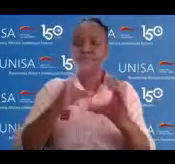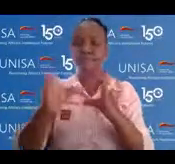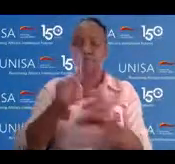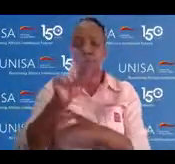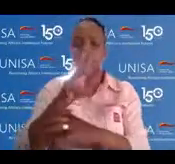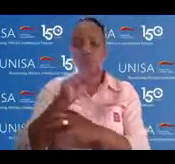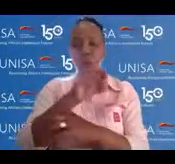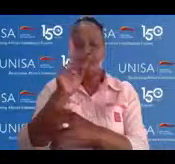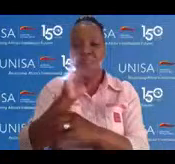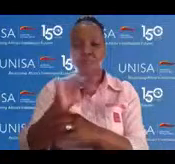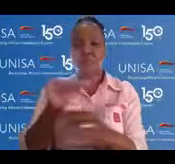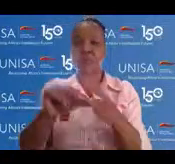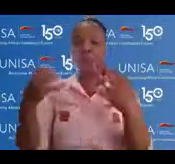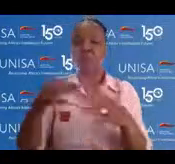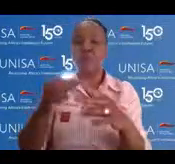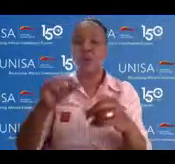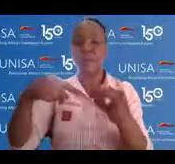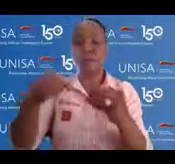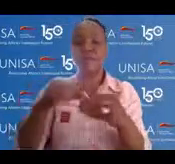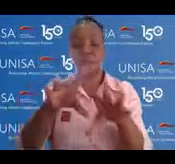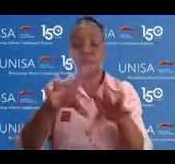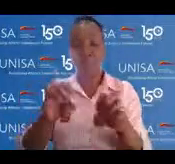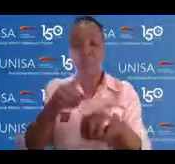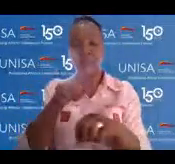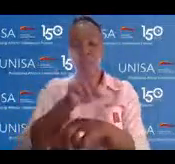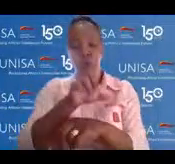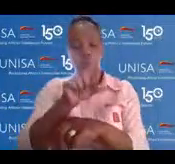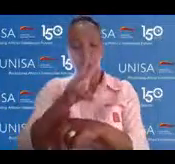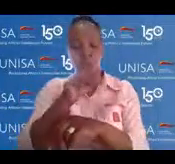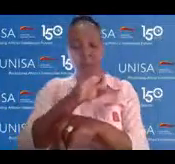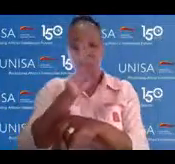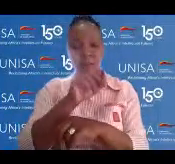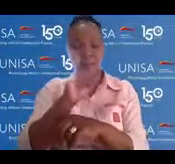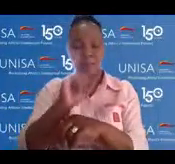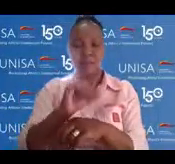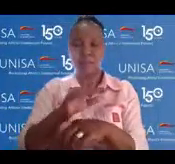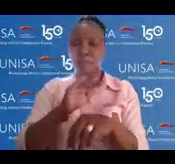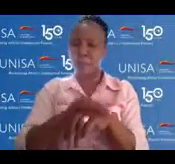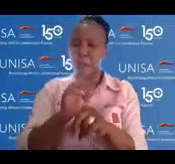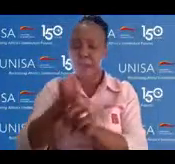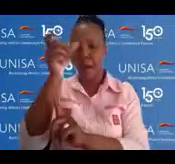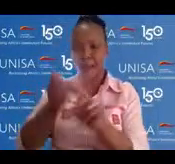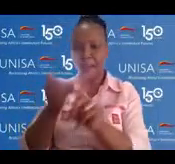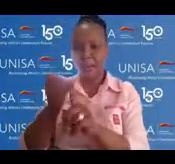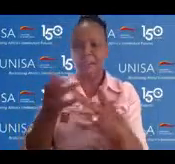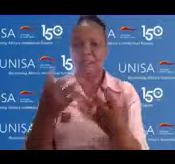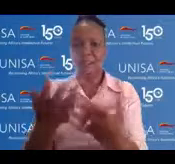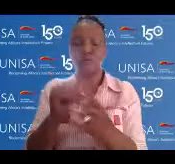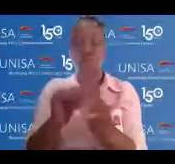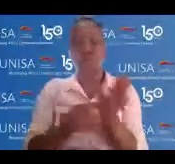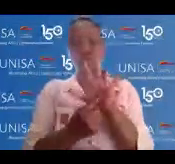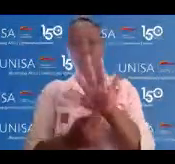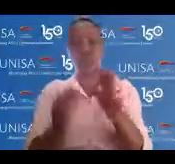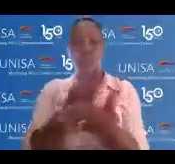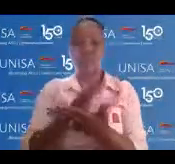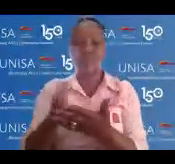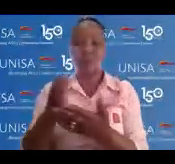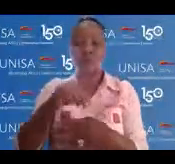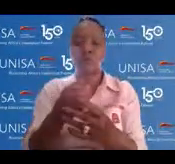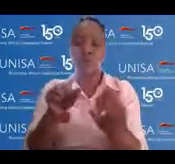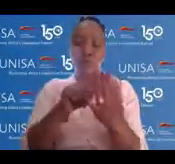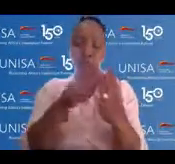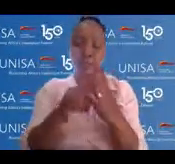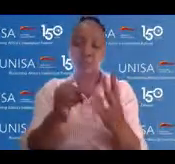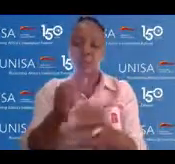exams as well. She's really friendly, and you'll have an interesting engagement with her as well. So we'll showcase some of that elements later. So these are the 3